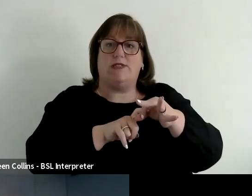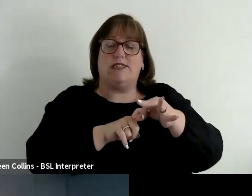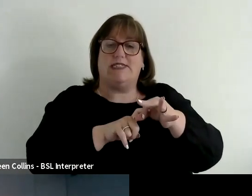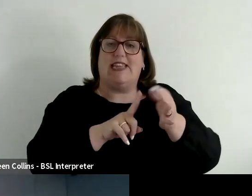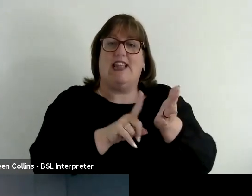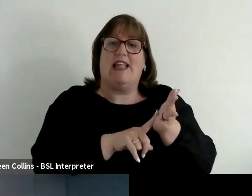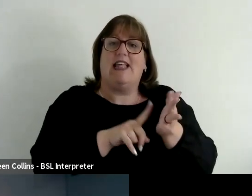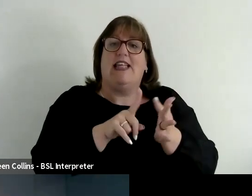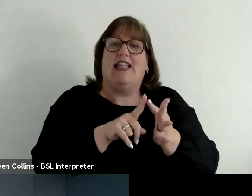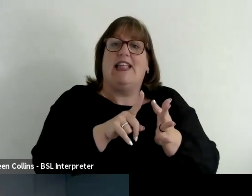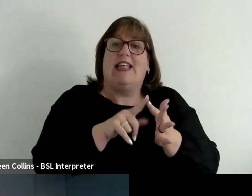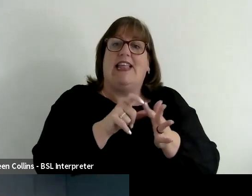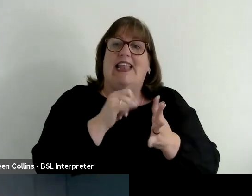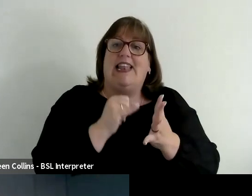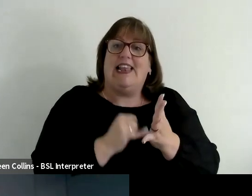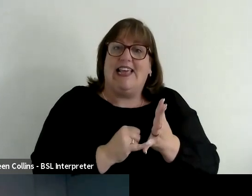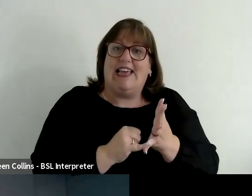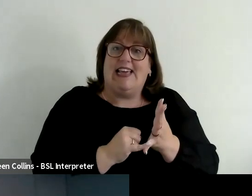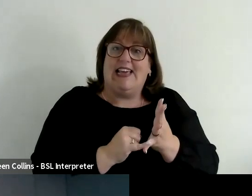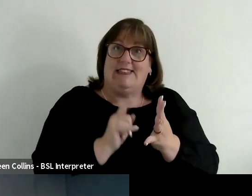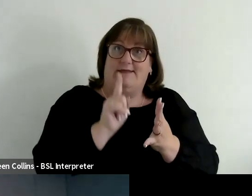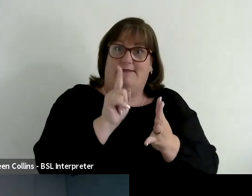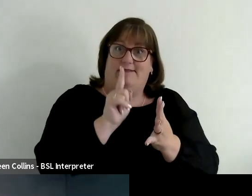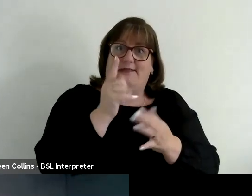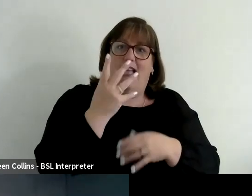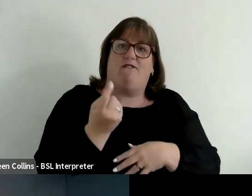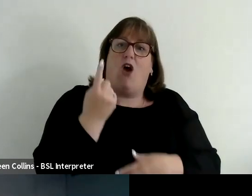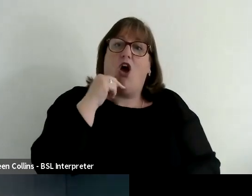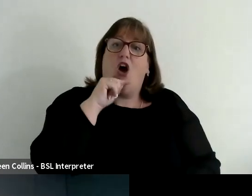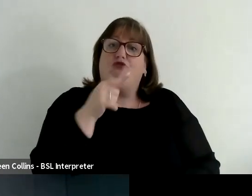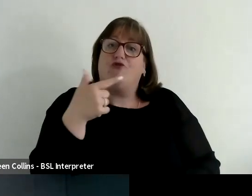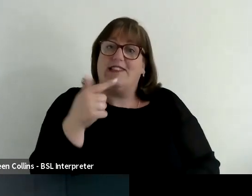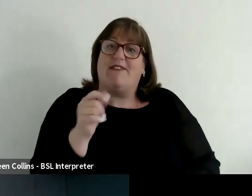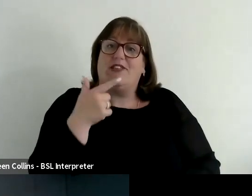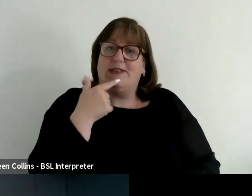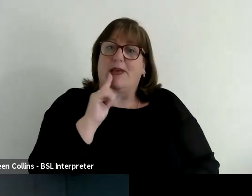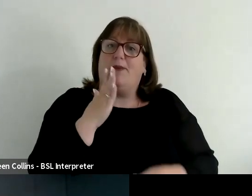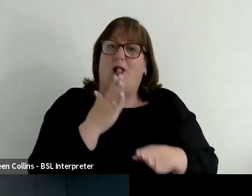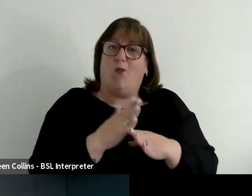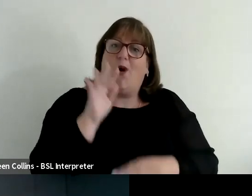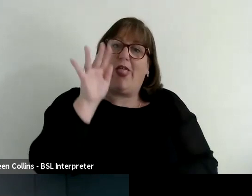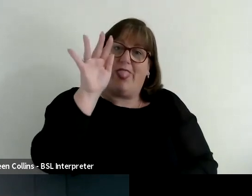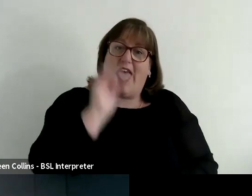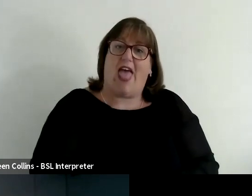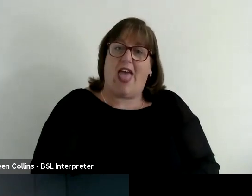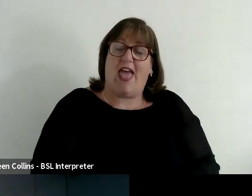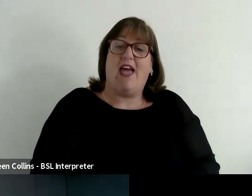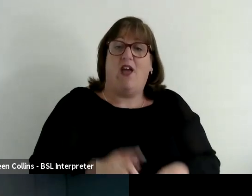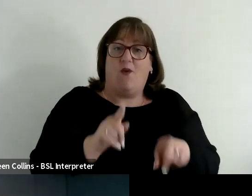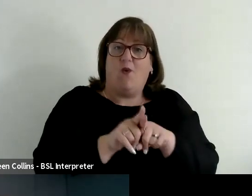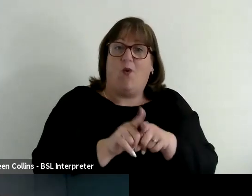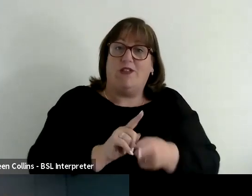about 170 people working in it. We also opened a creative hub